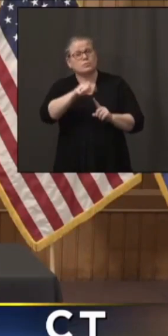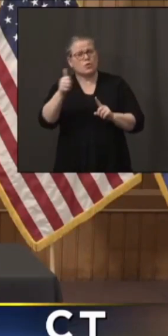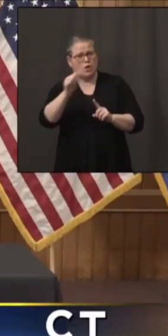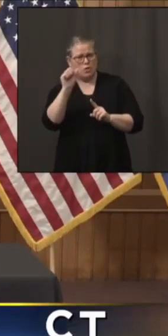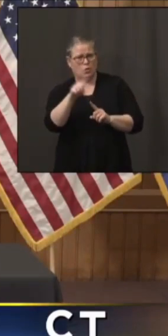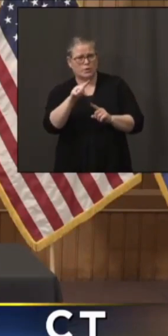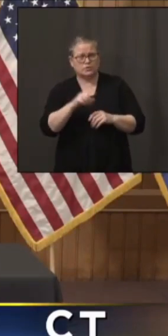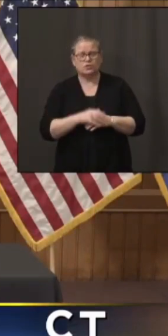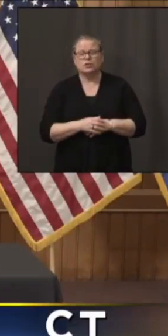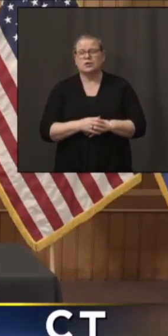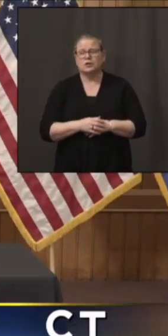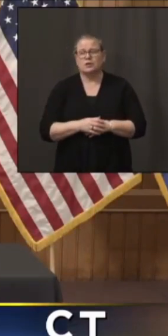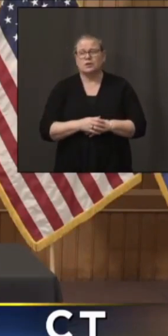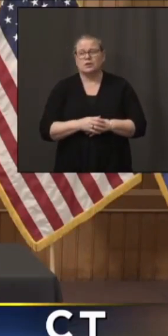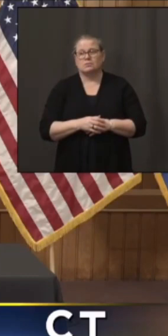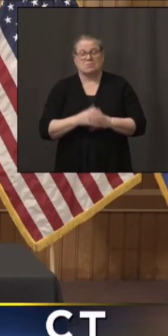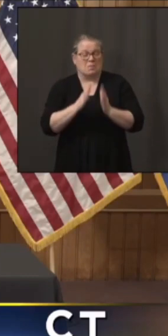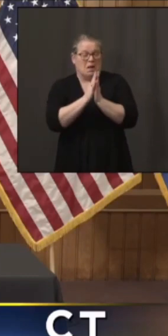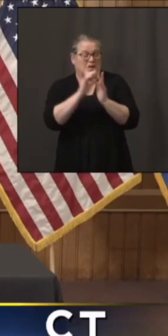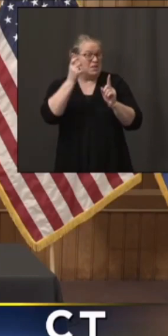for the governor or perhaps Paul,